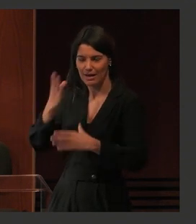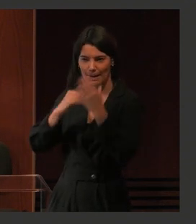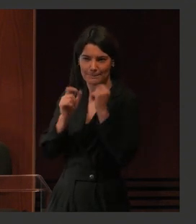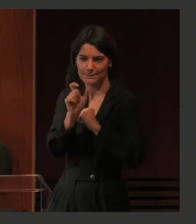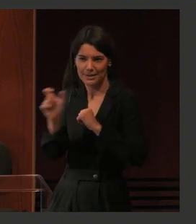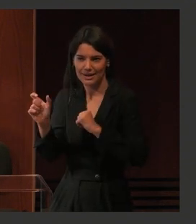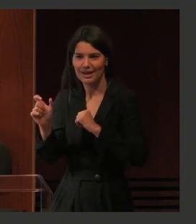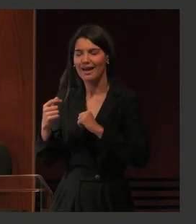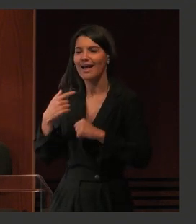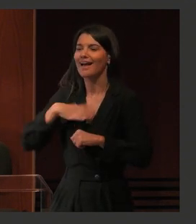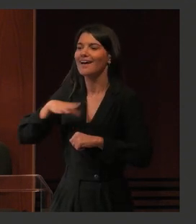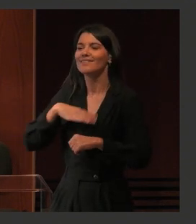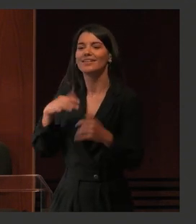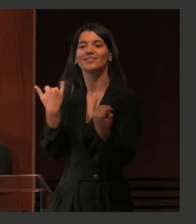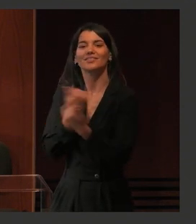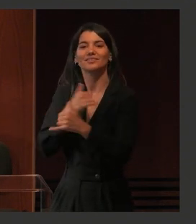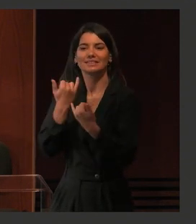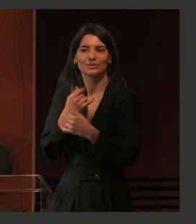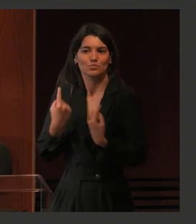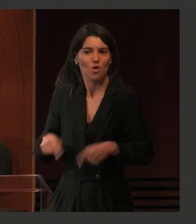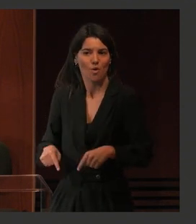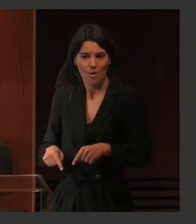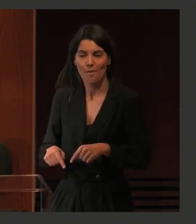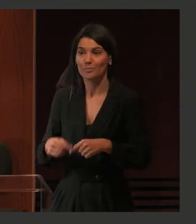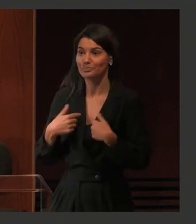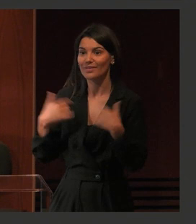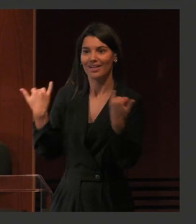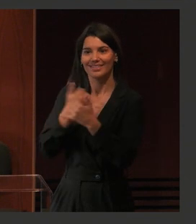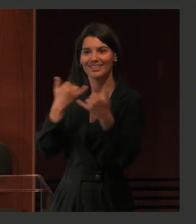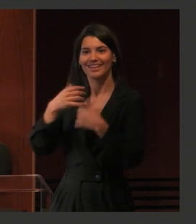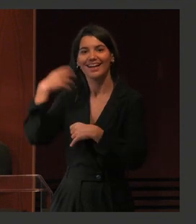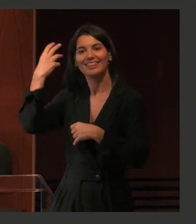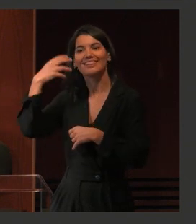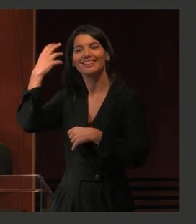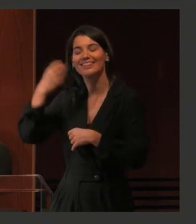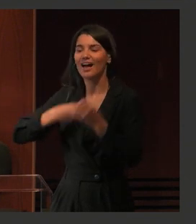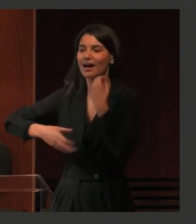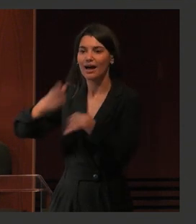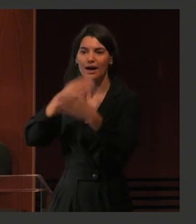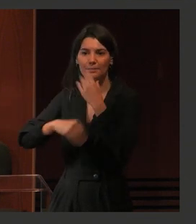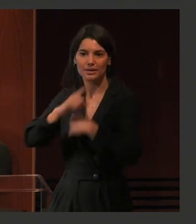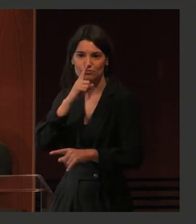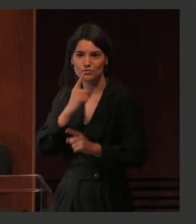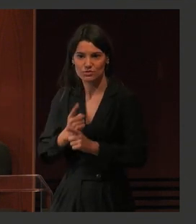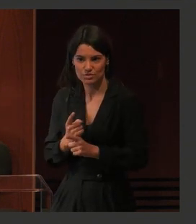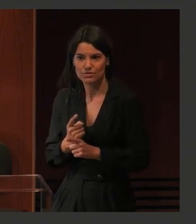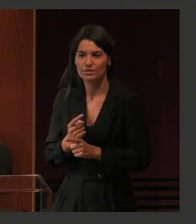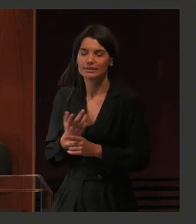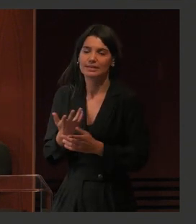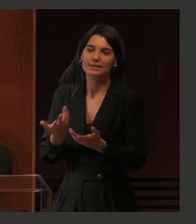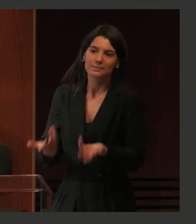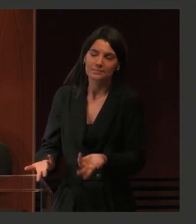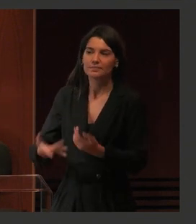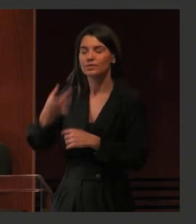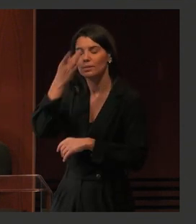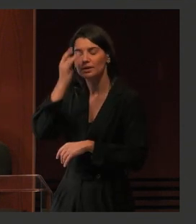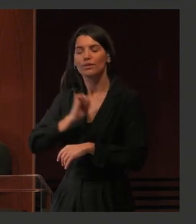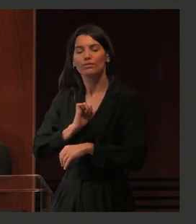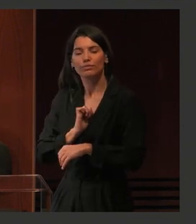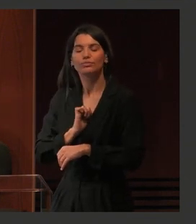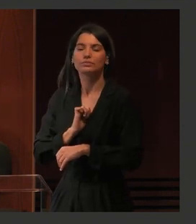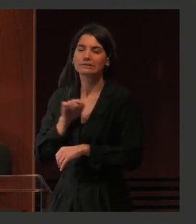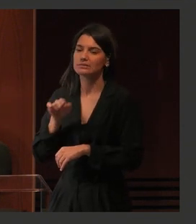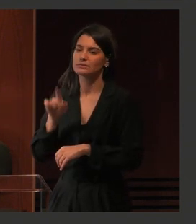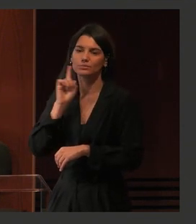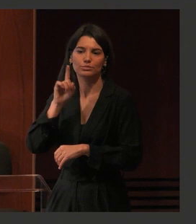joy, but by having joy, they are learning. So this is a very, in my opinion, it is a very important thing, and any